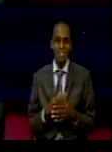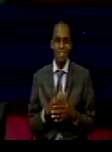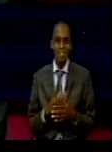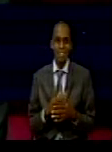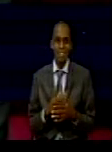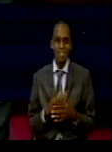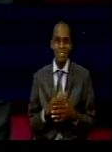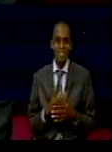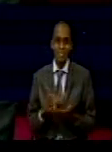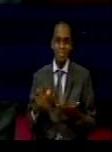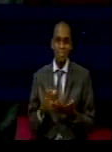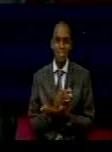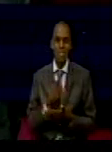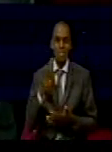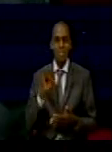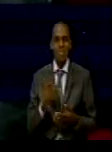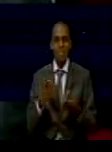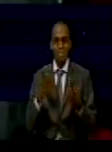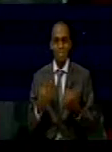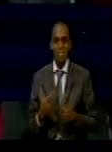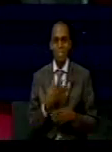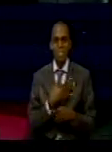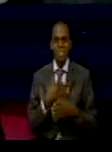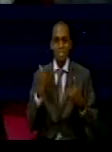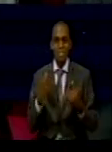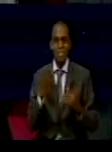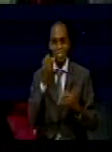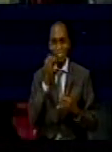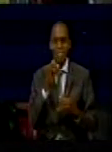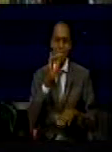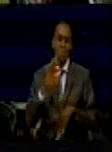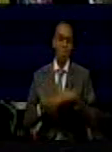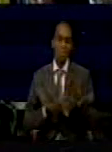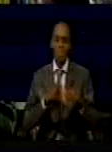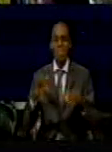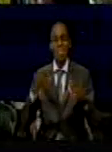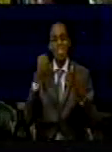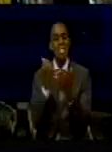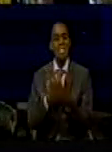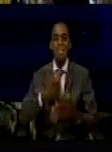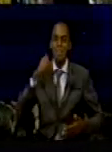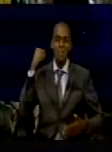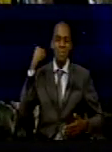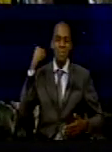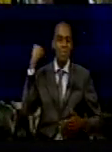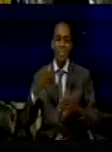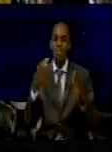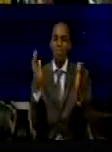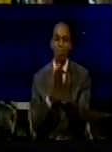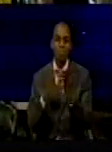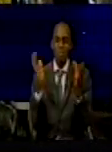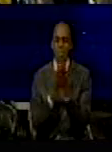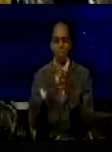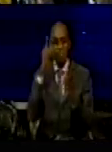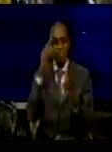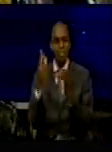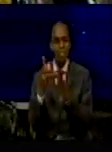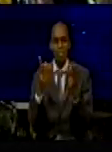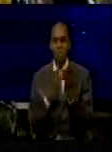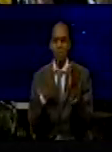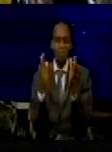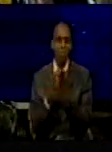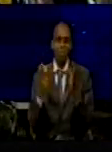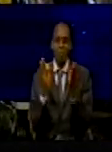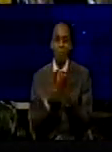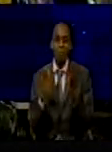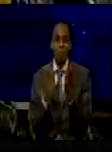Divine solution came, and now she's walking. Amen. Put your hands together for Jesus. You need to